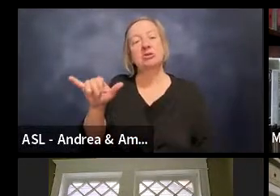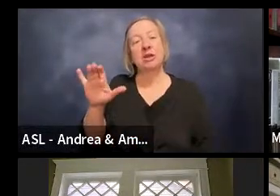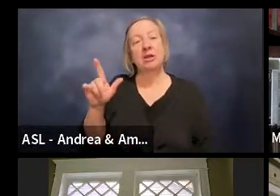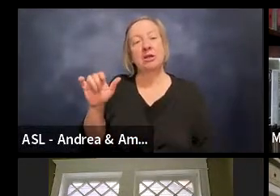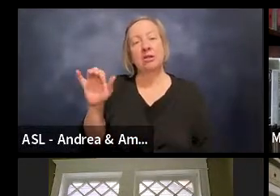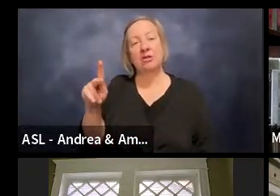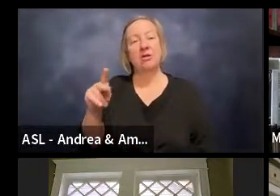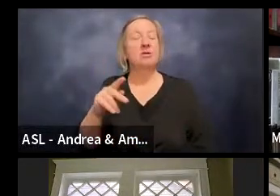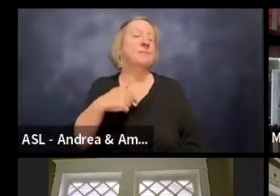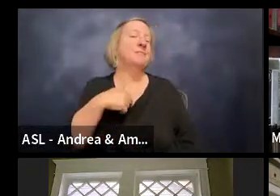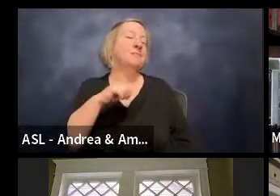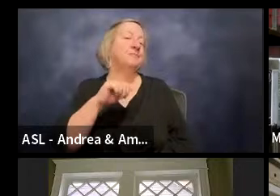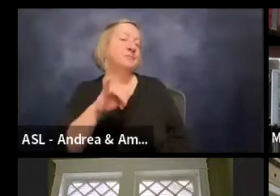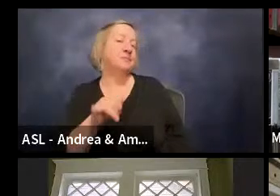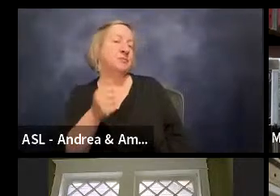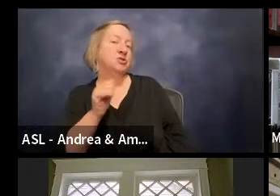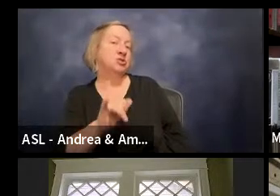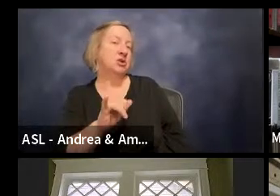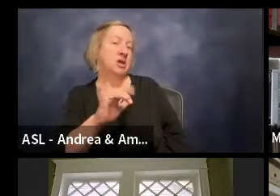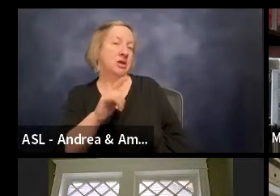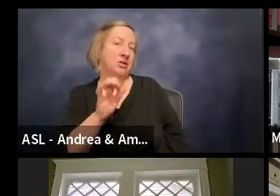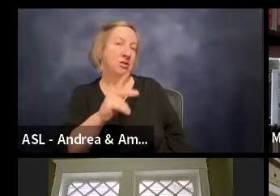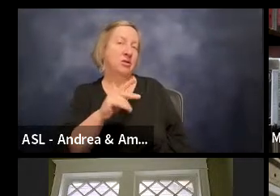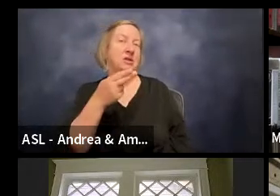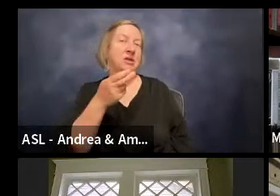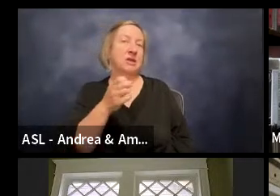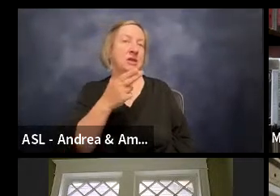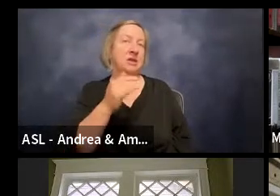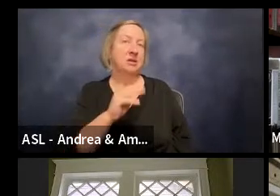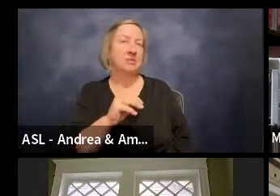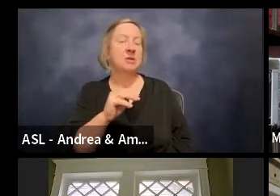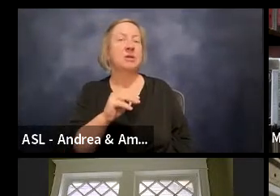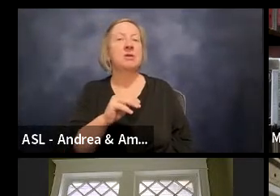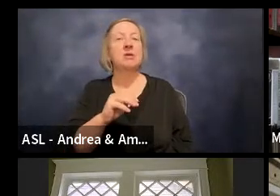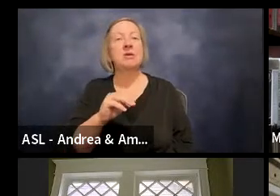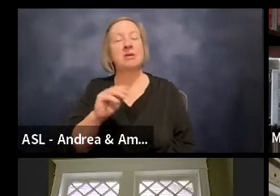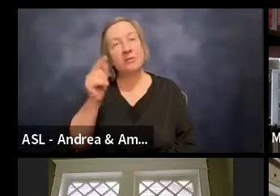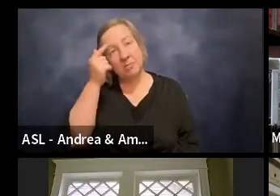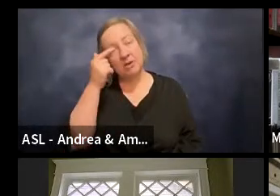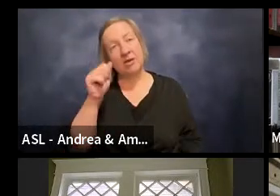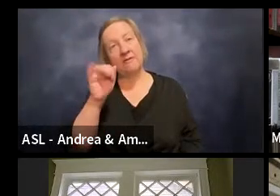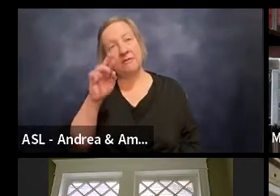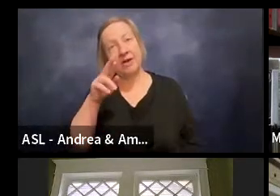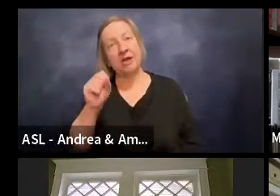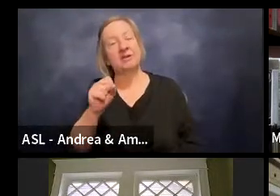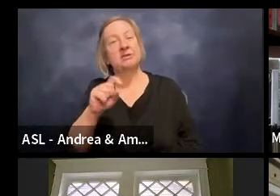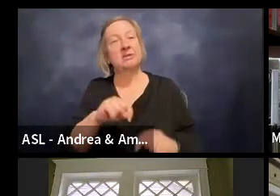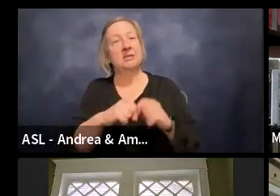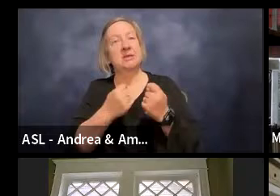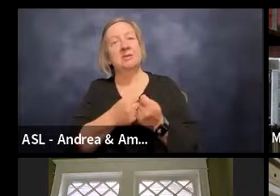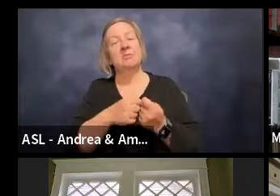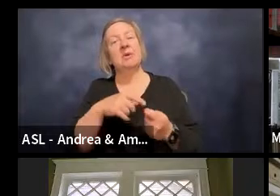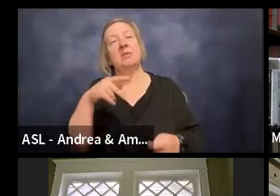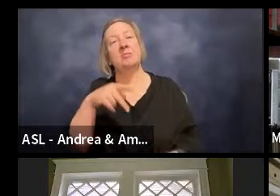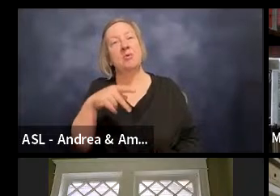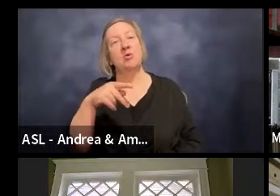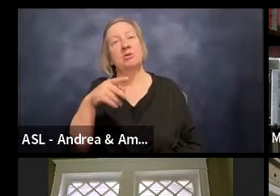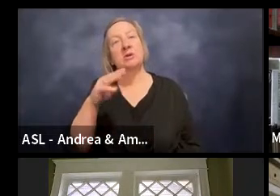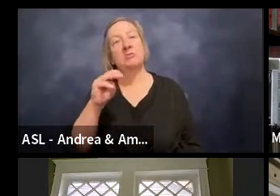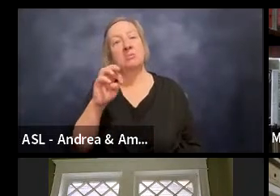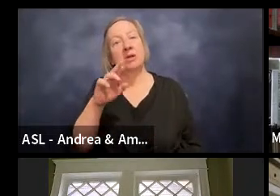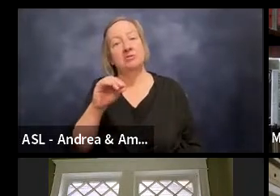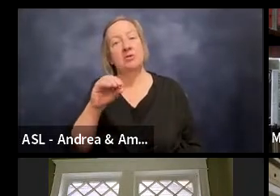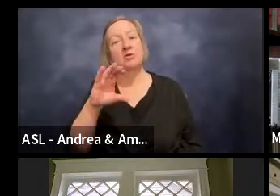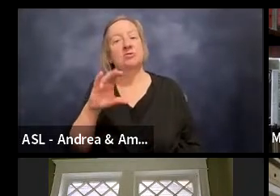Hi, I'm Jay Clark, he, him. I am part of the government affairs team at the Portland Metro Chamber. Obviously, this is important to all businesses, large and